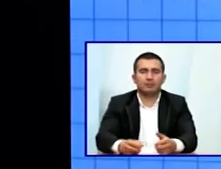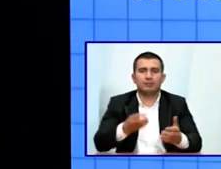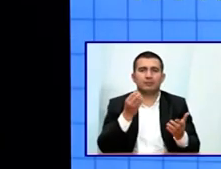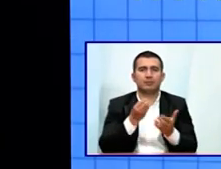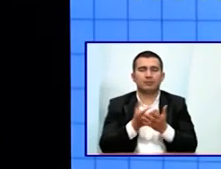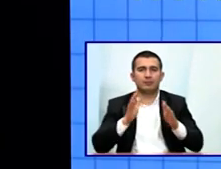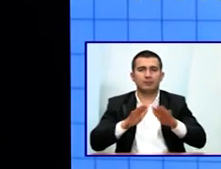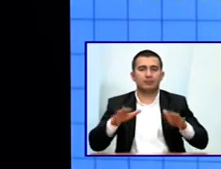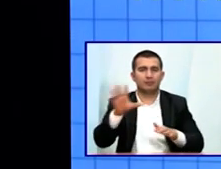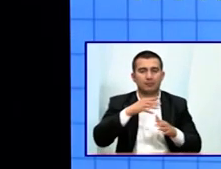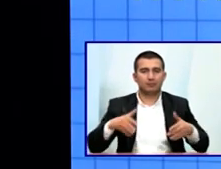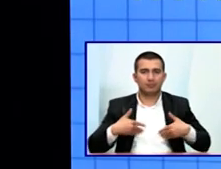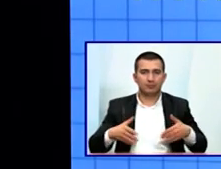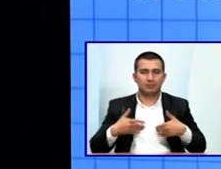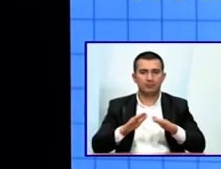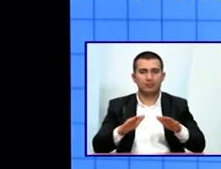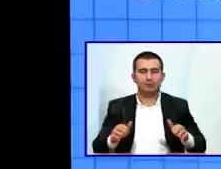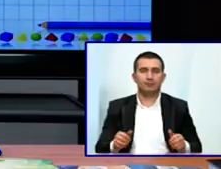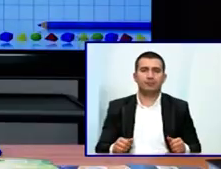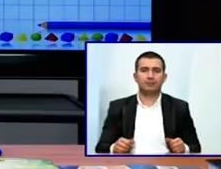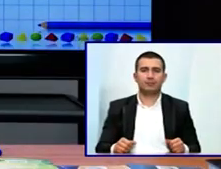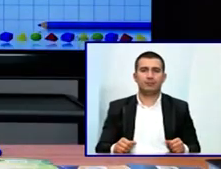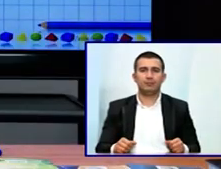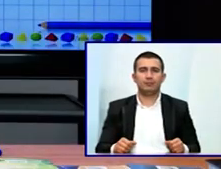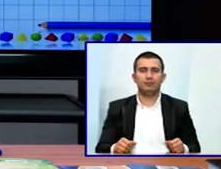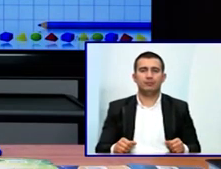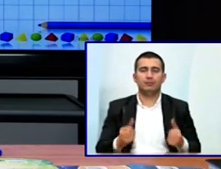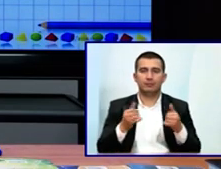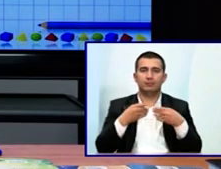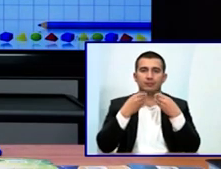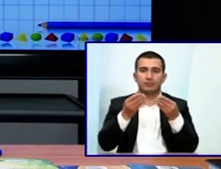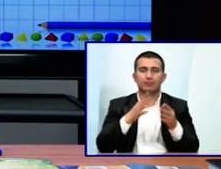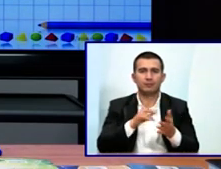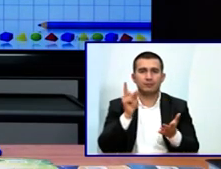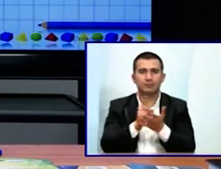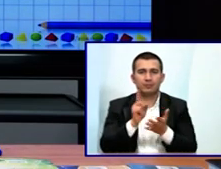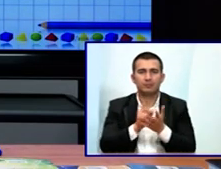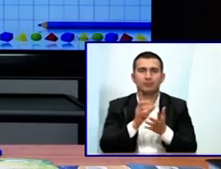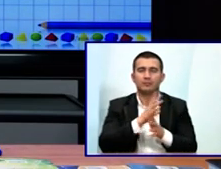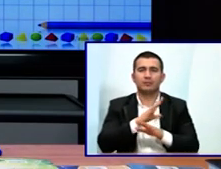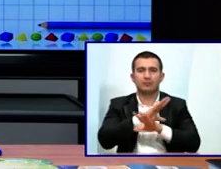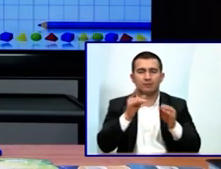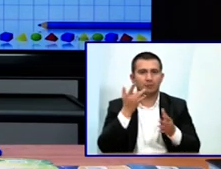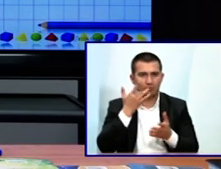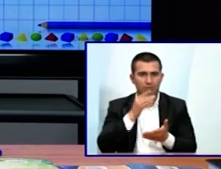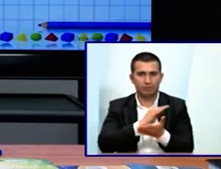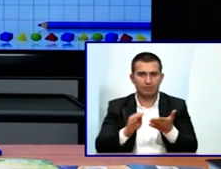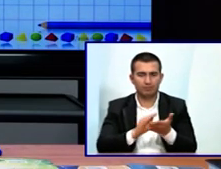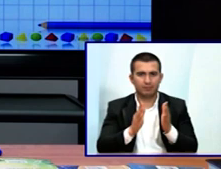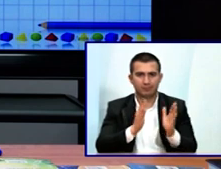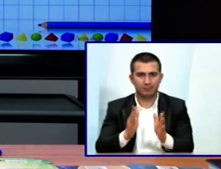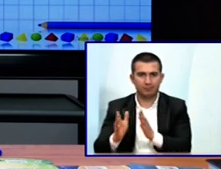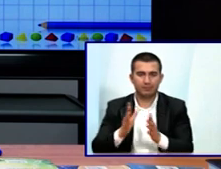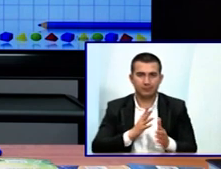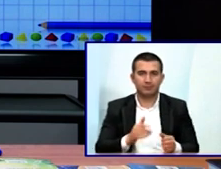Assalomu alaykum, bilimga chanqoq aziz o'quvchilar. Berilgan topshiriqlarni o'z vaqtida bajarib turibsizmi? Barakalla.